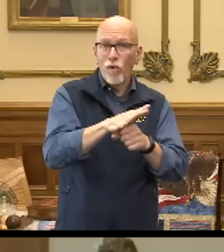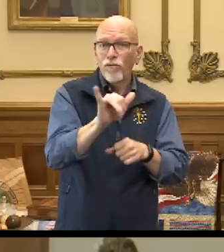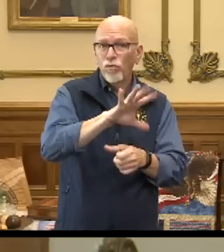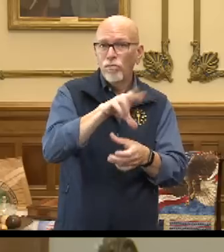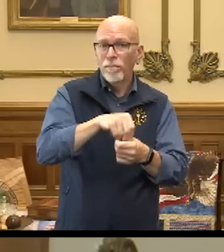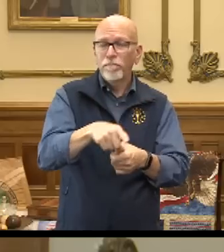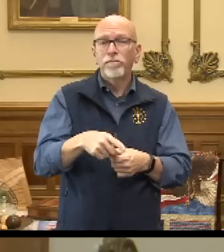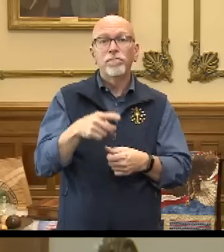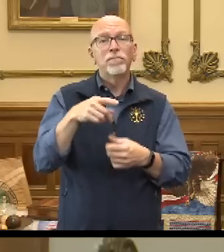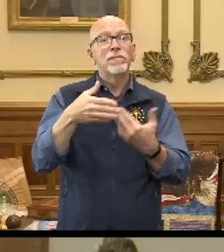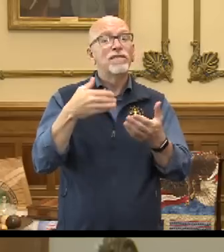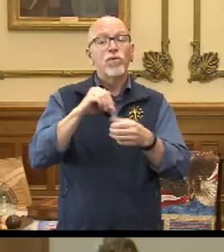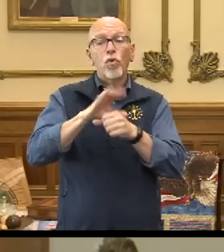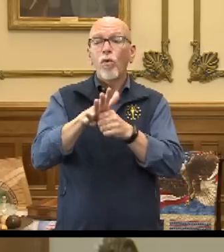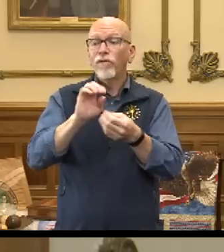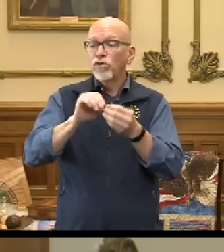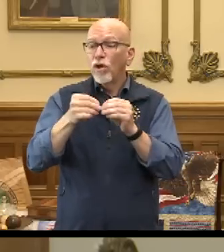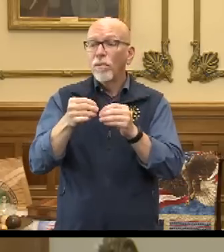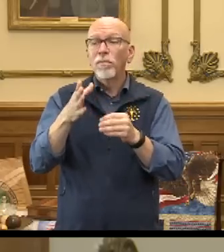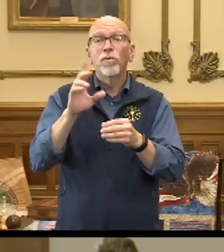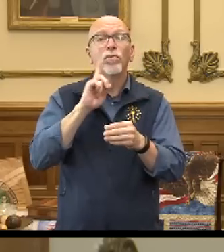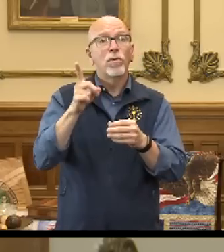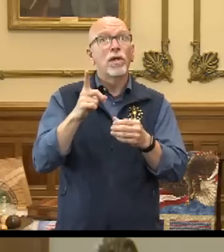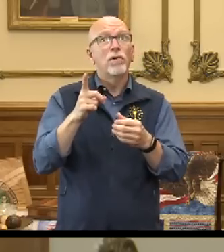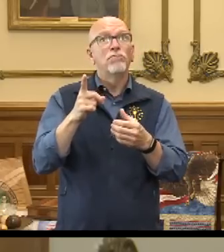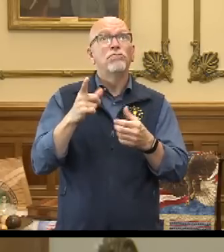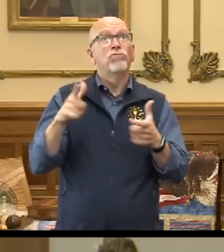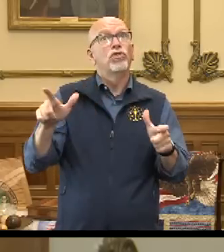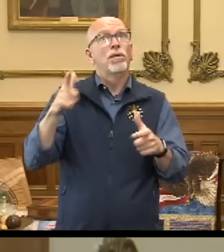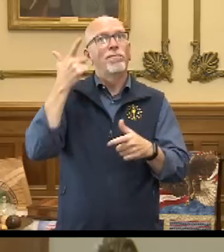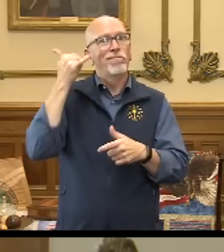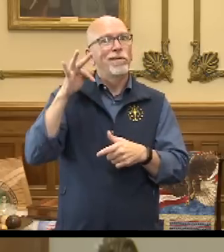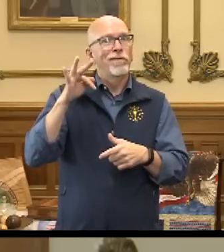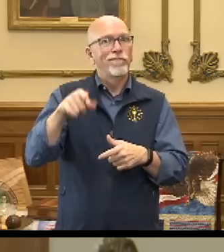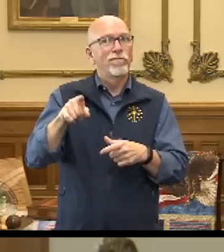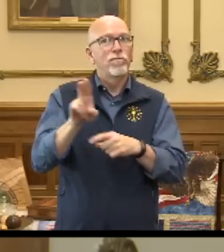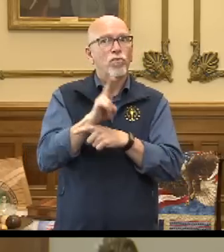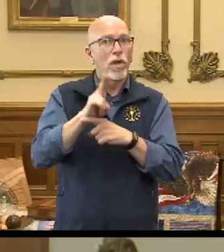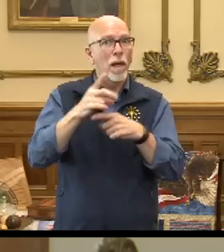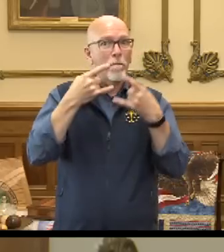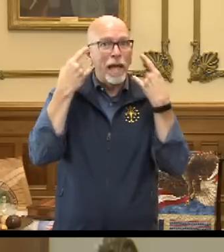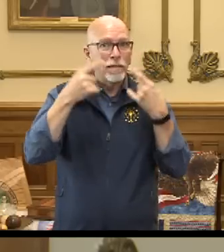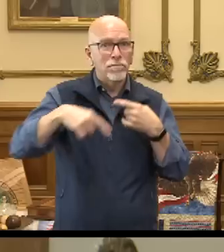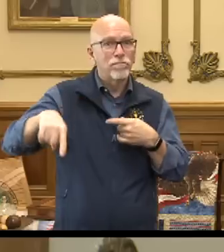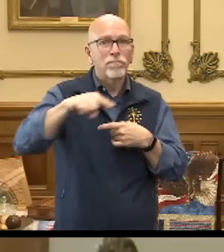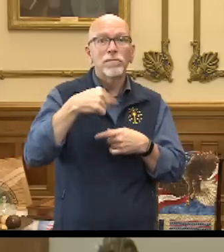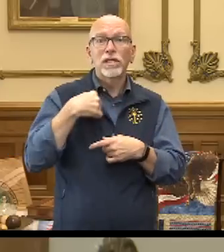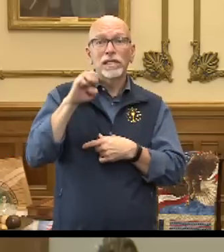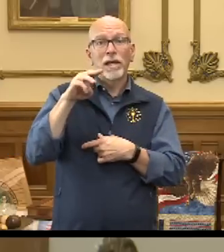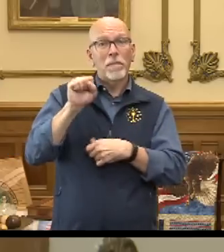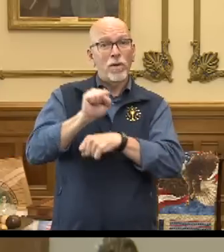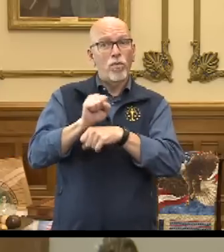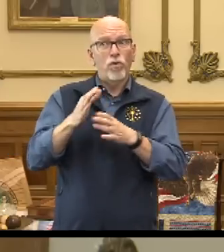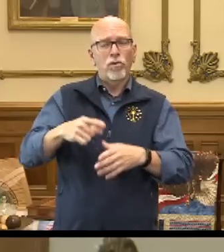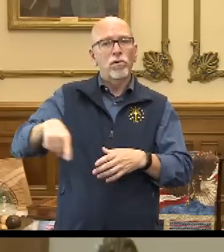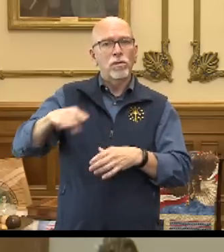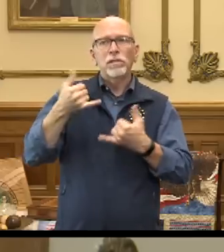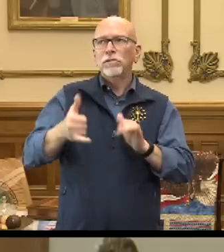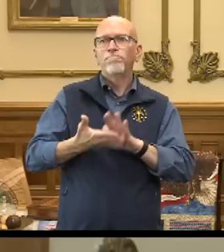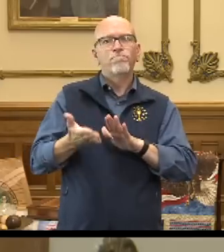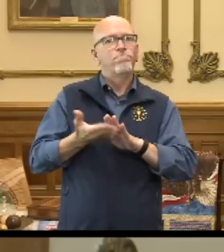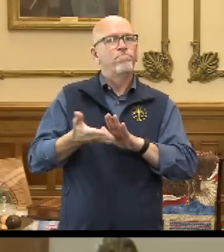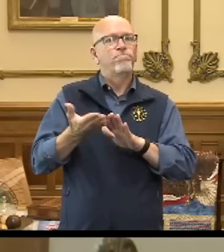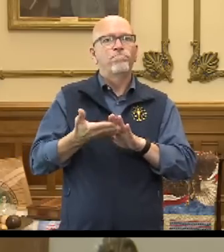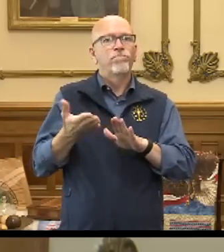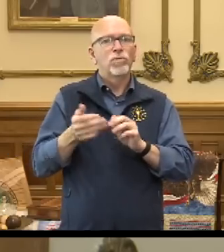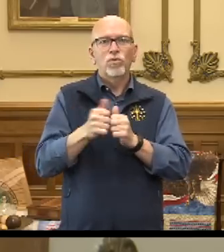Despite those COVID numbers, and really due in large part to the consistency of wearing masks, our EMS workforce has remained operational with a